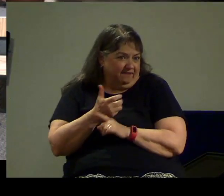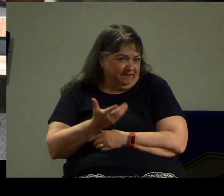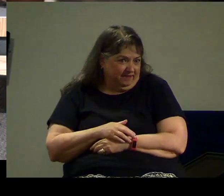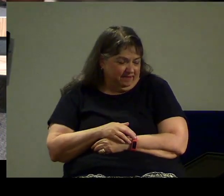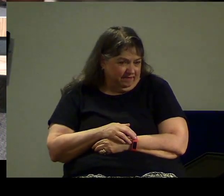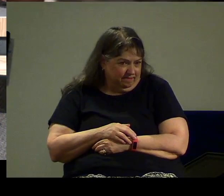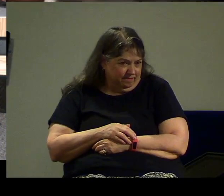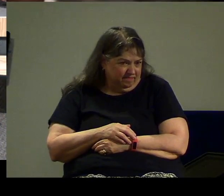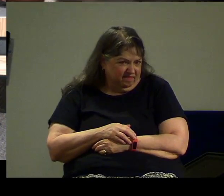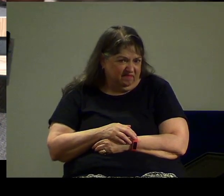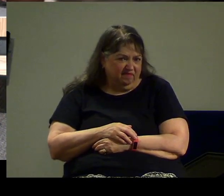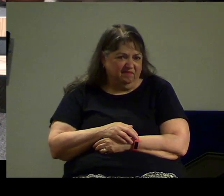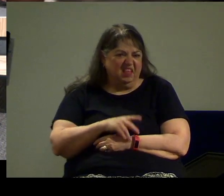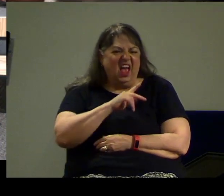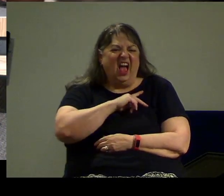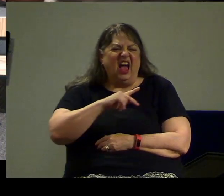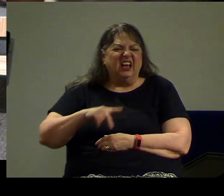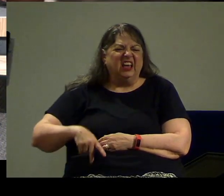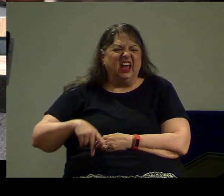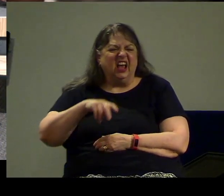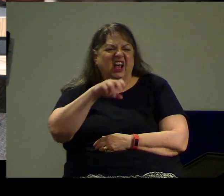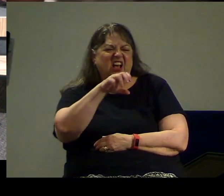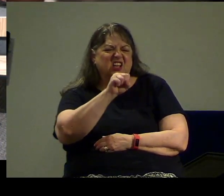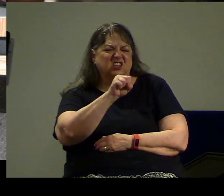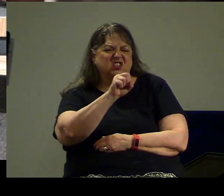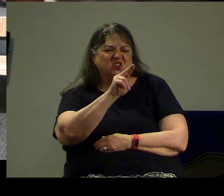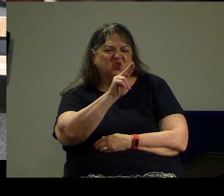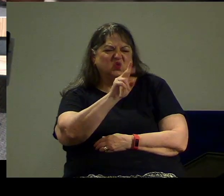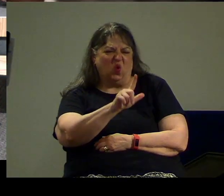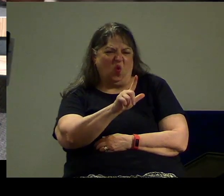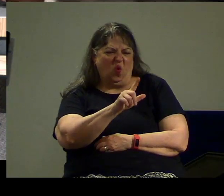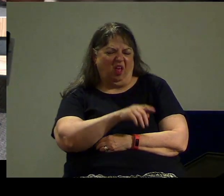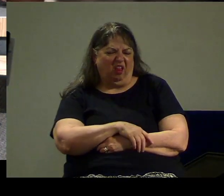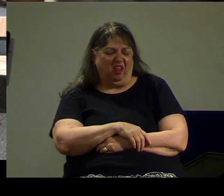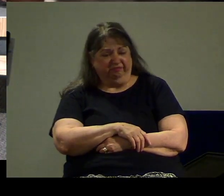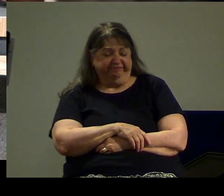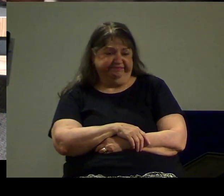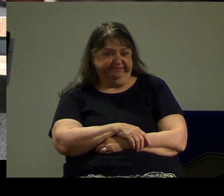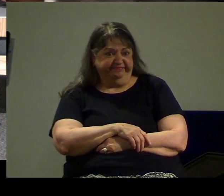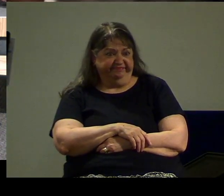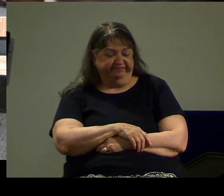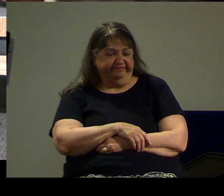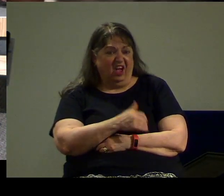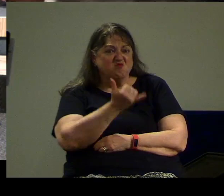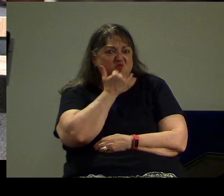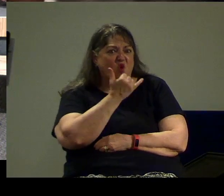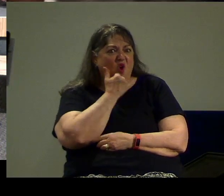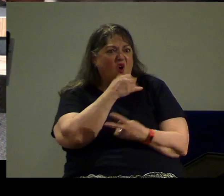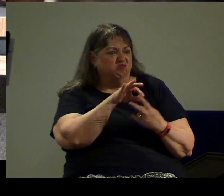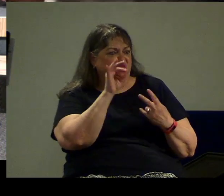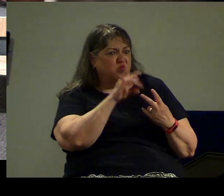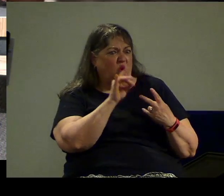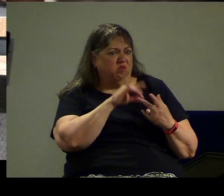you've sinned, you did wrong. Your kingdom is going to be taken, and it's going to be given to one whose heart is